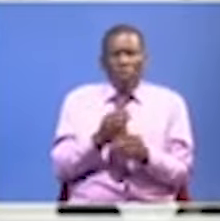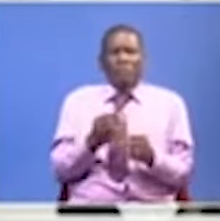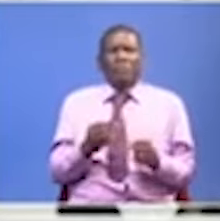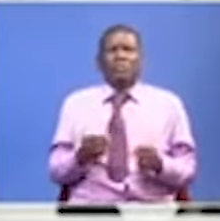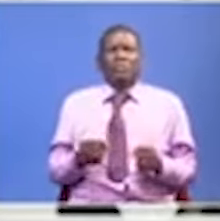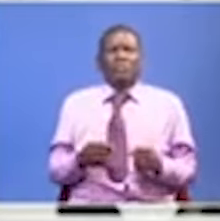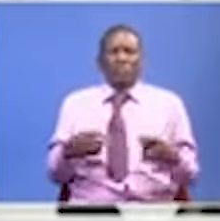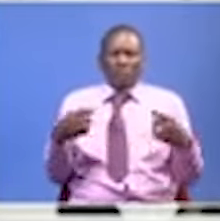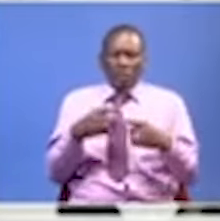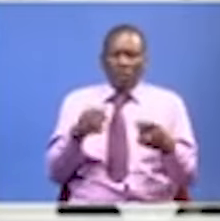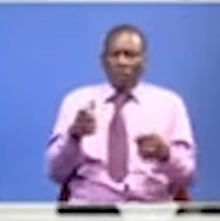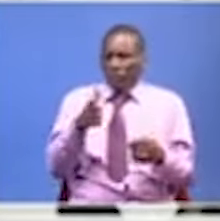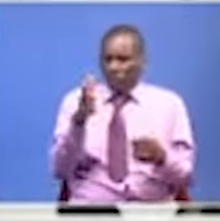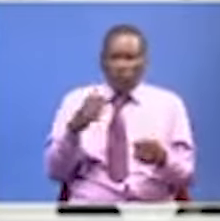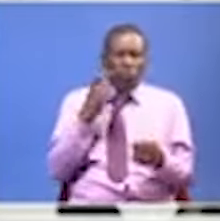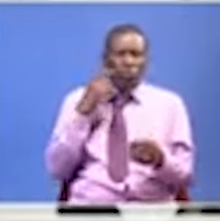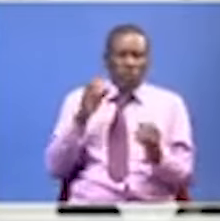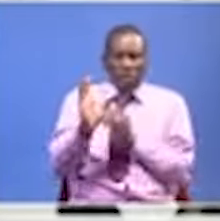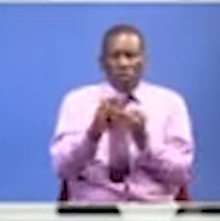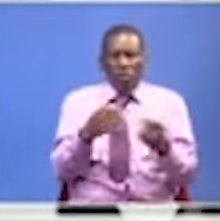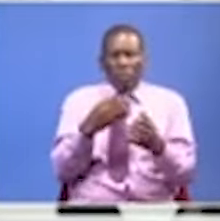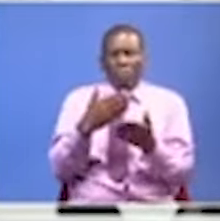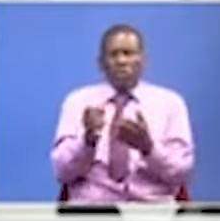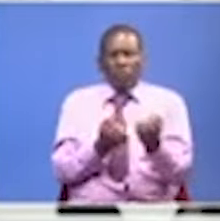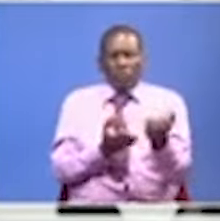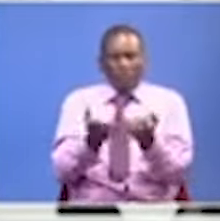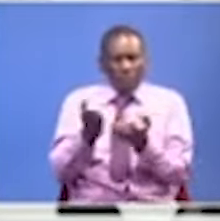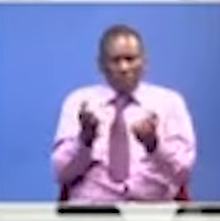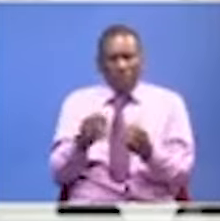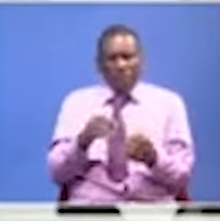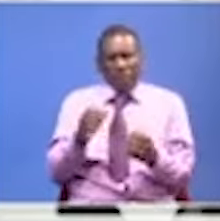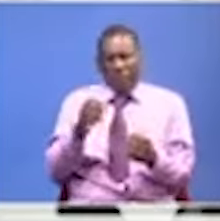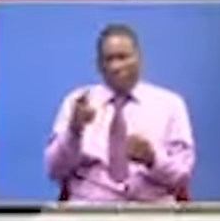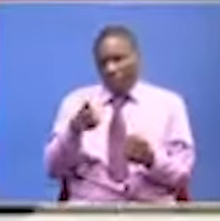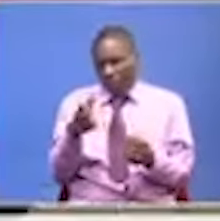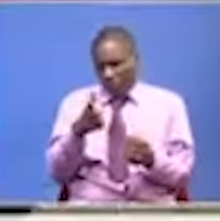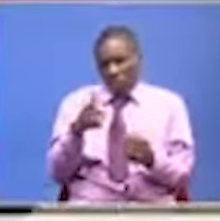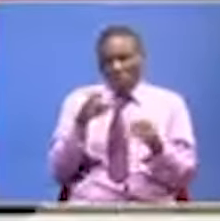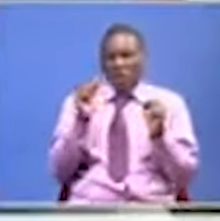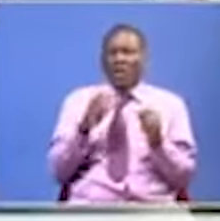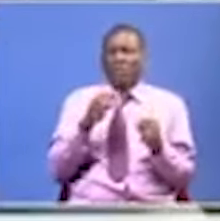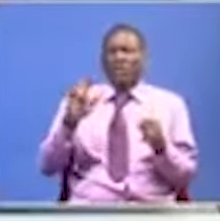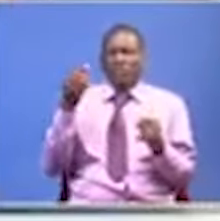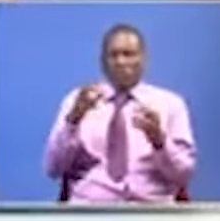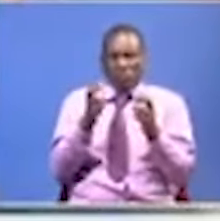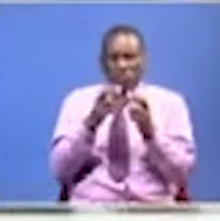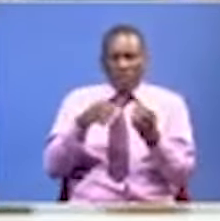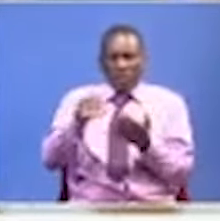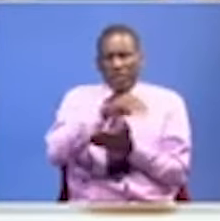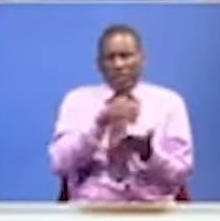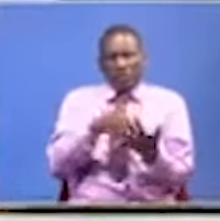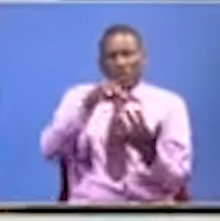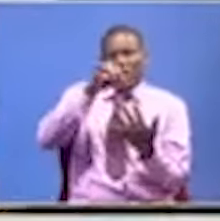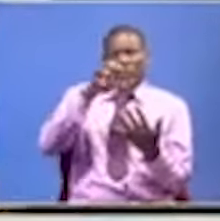the country so that apart from the commercial incentive of video gaming, they can also be our first contact center for